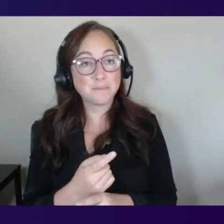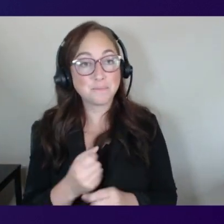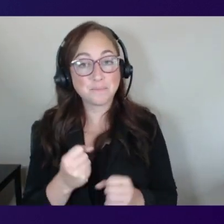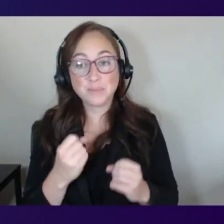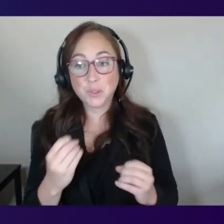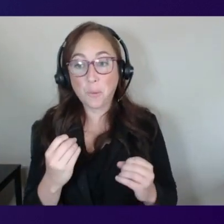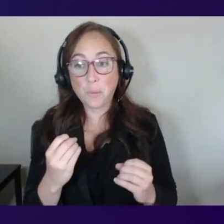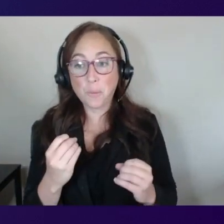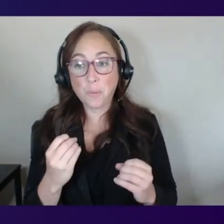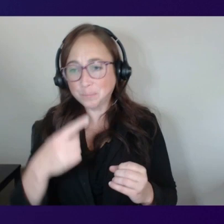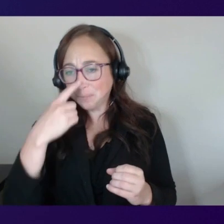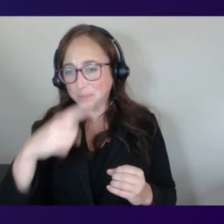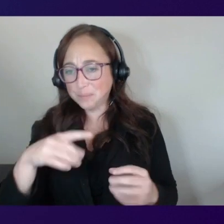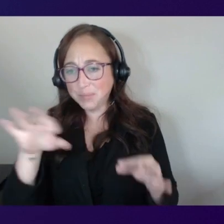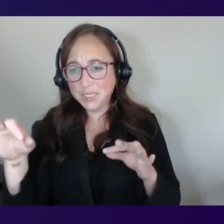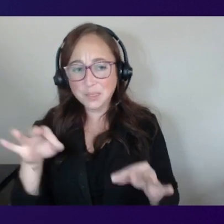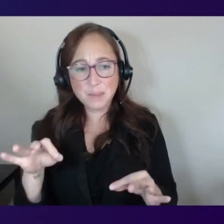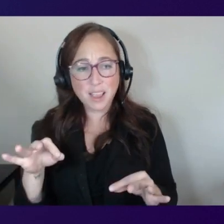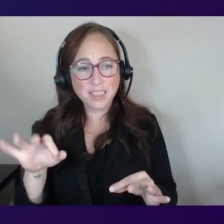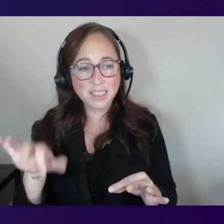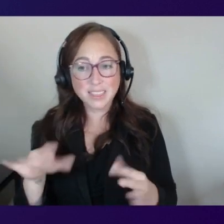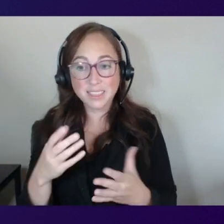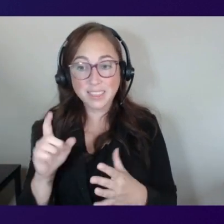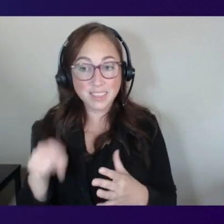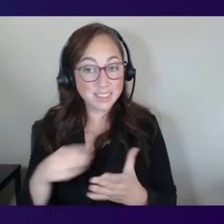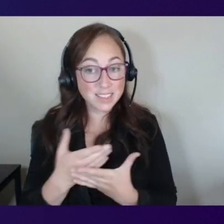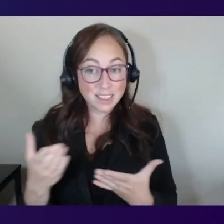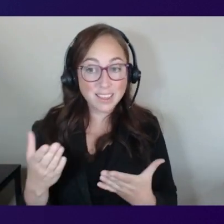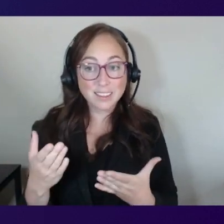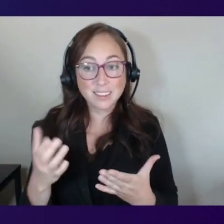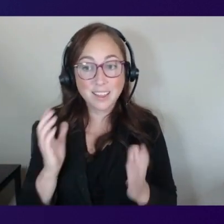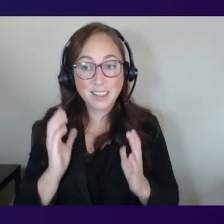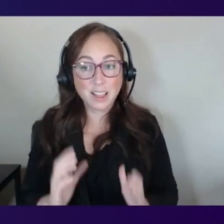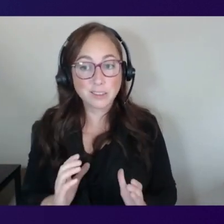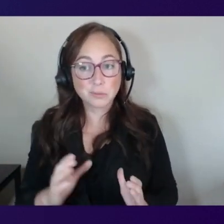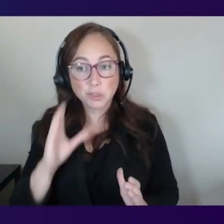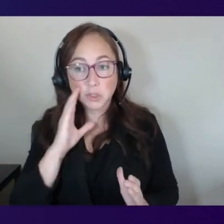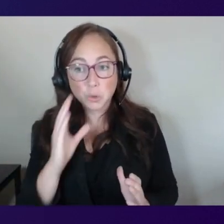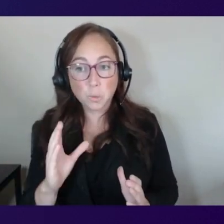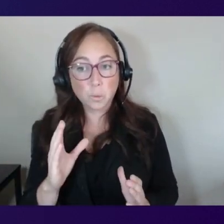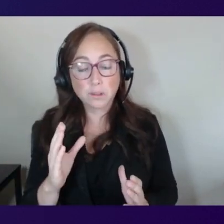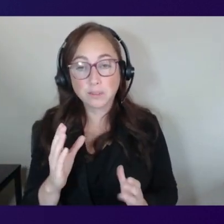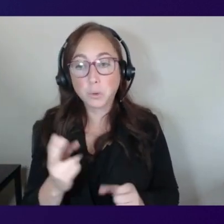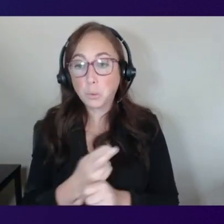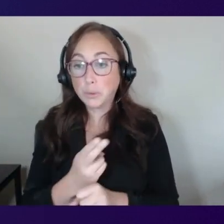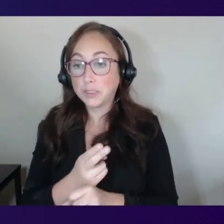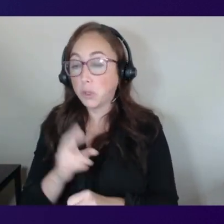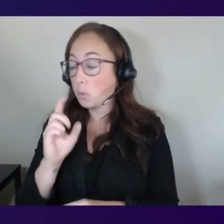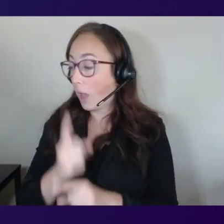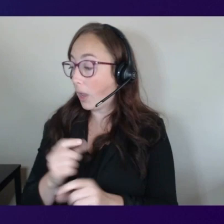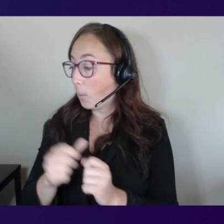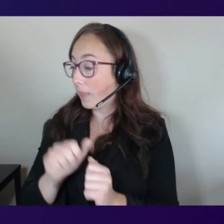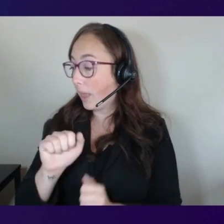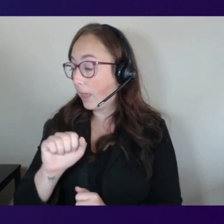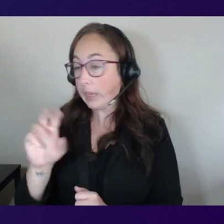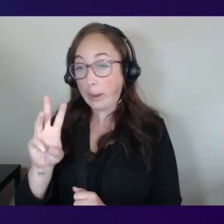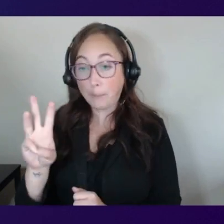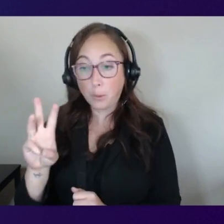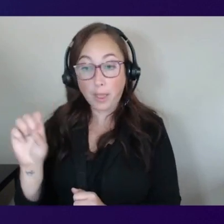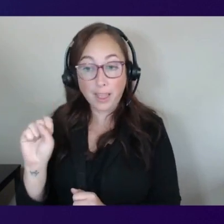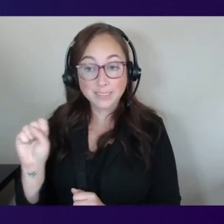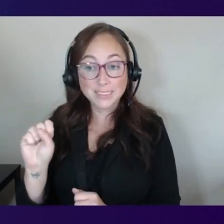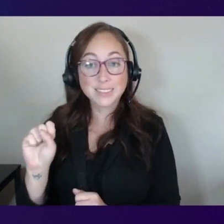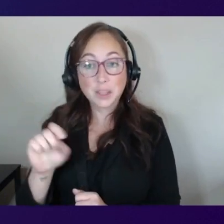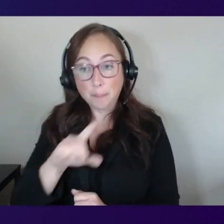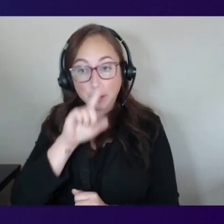about this journey, right? Yeah. That customers go on. Yeah, the big thing through and through with AWS really is like meeting the customer